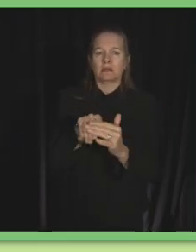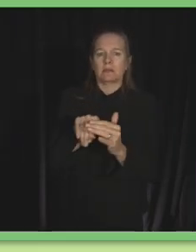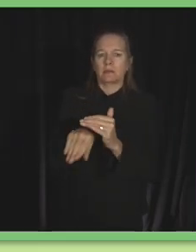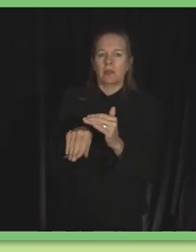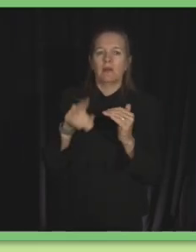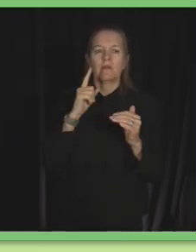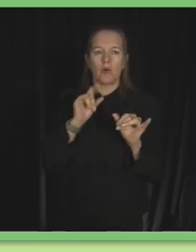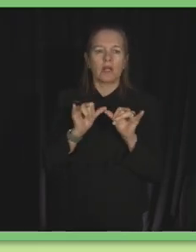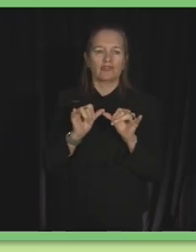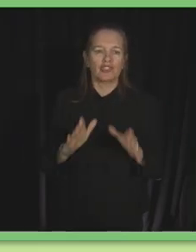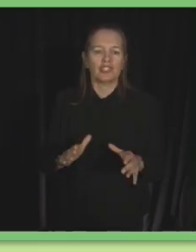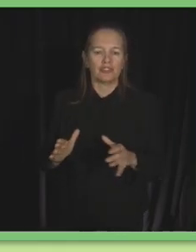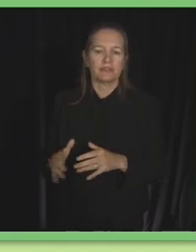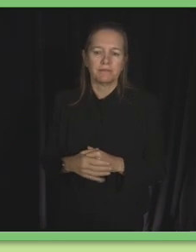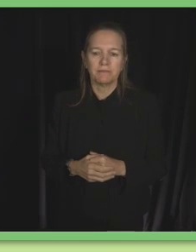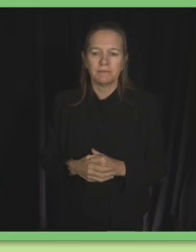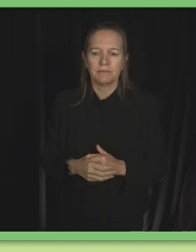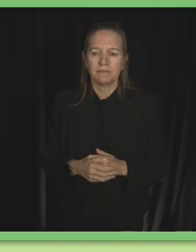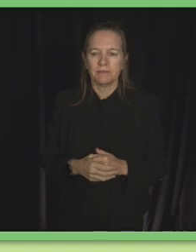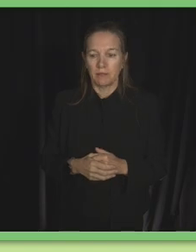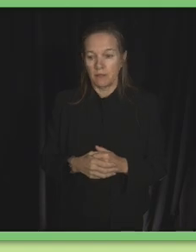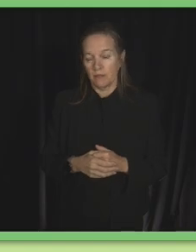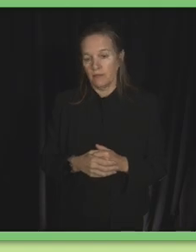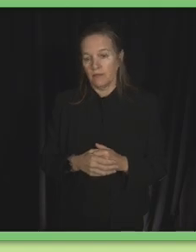for engineers.